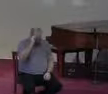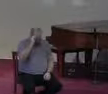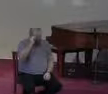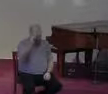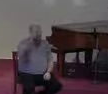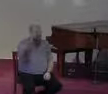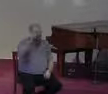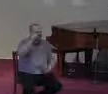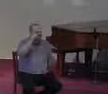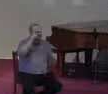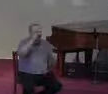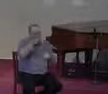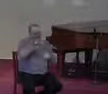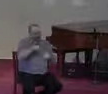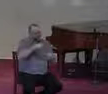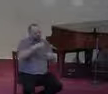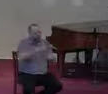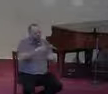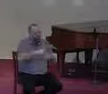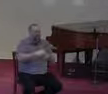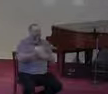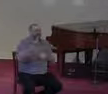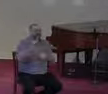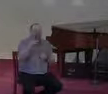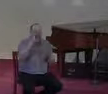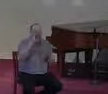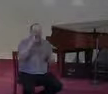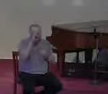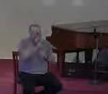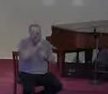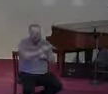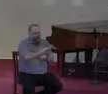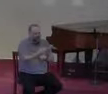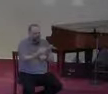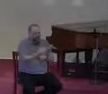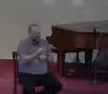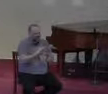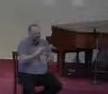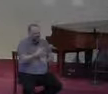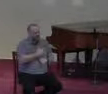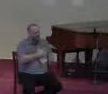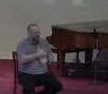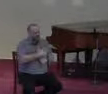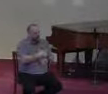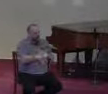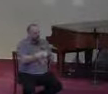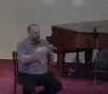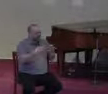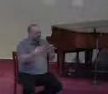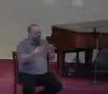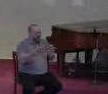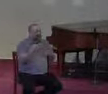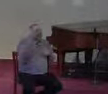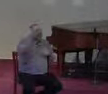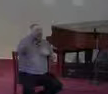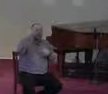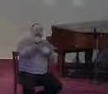He doesn't expect me to be perfect. He simply expects you and me to open our hearts and let him